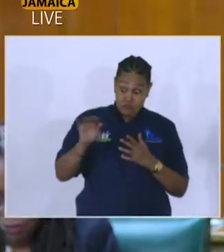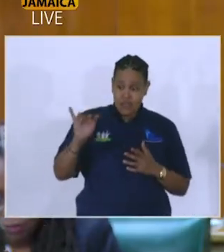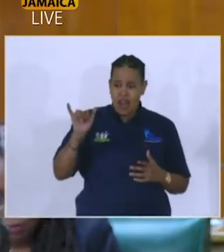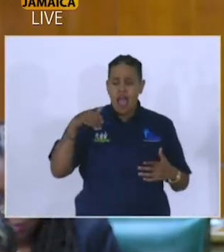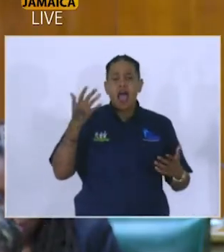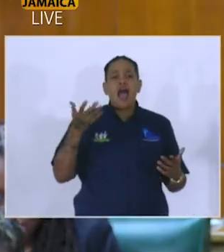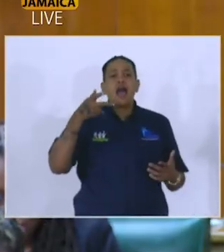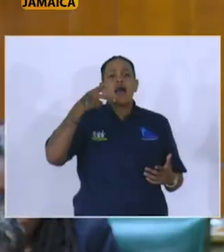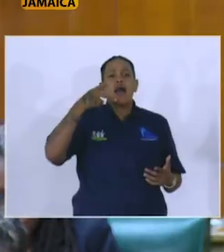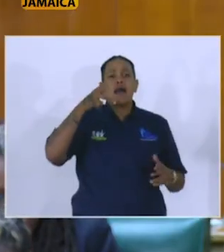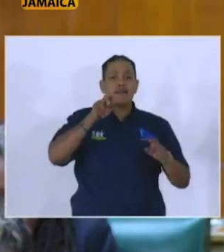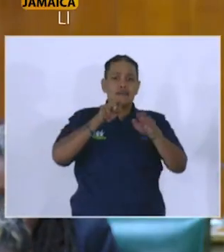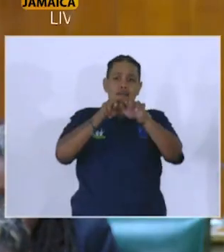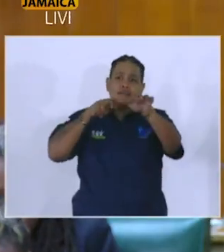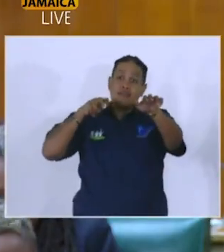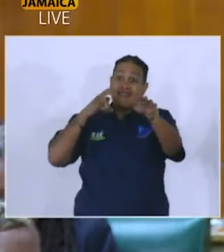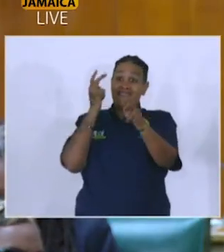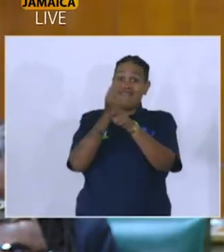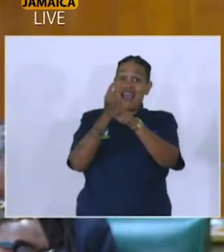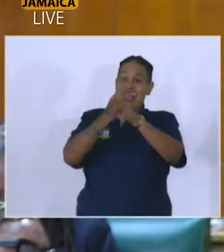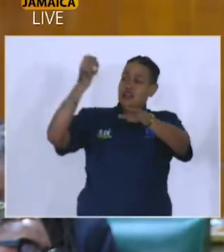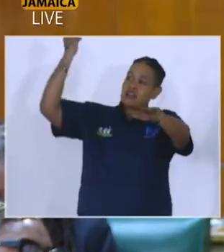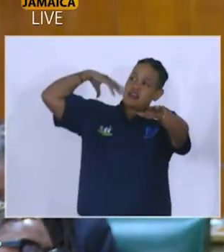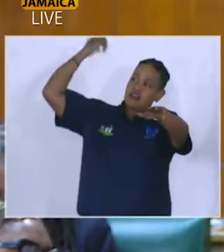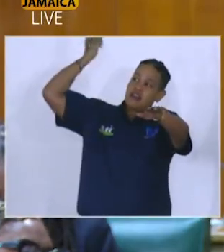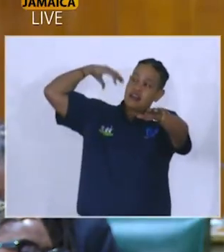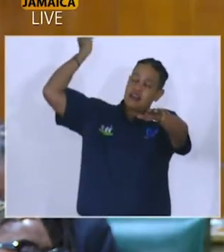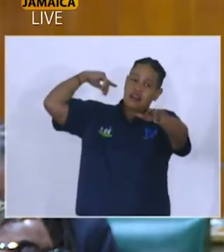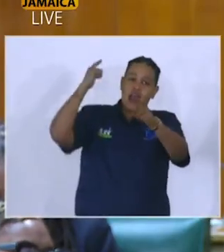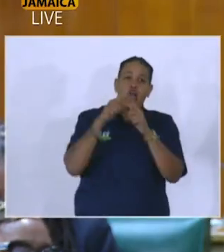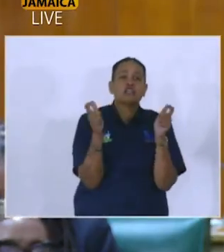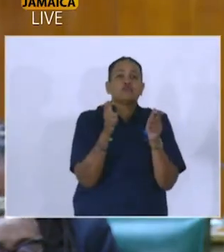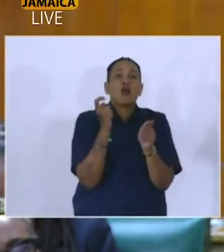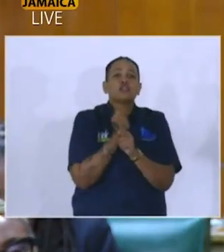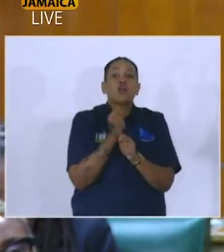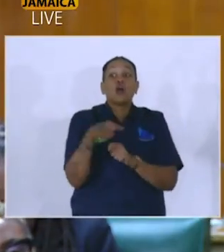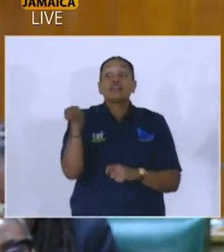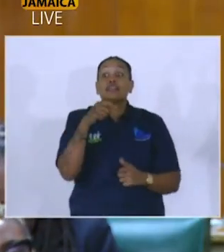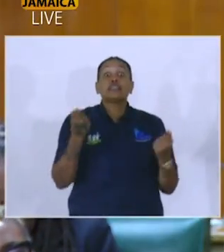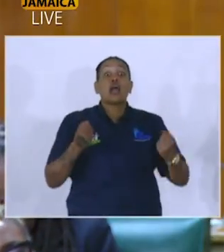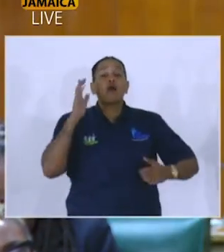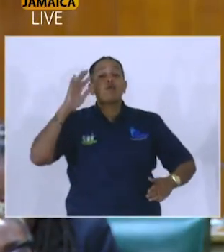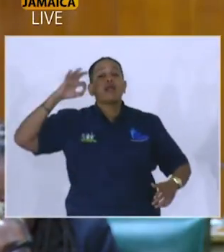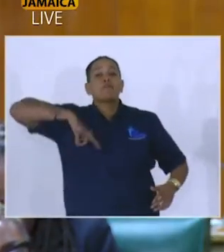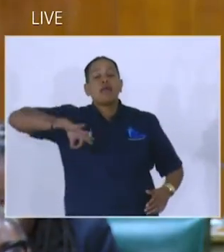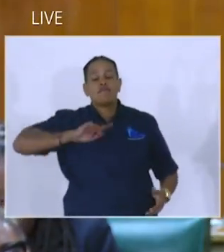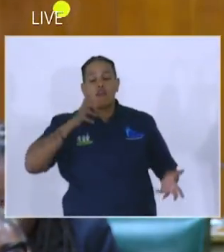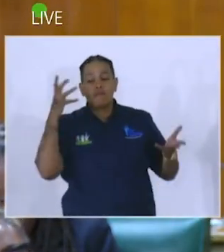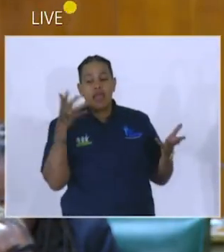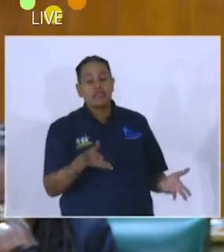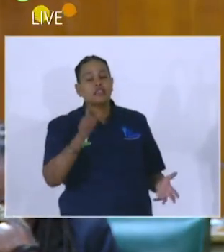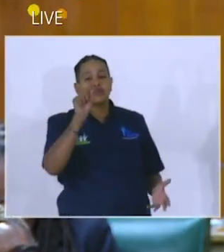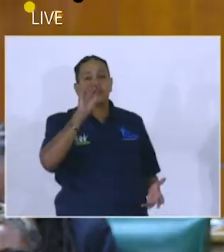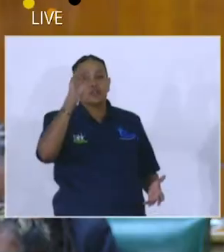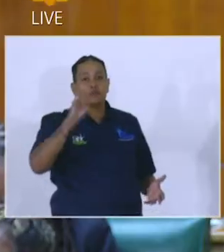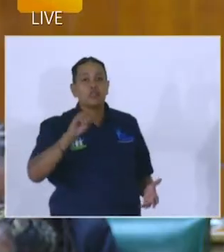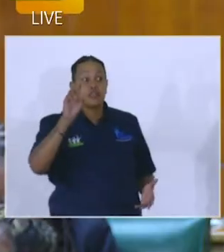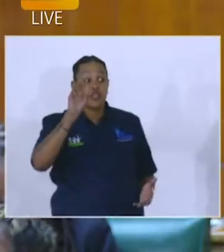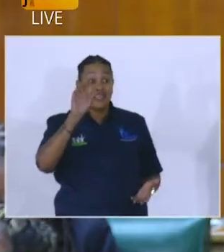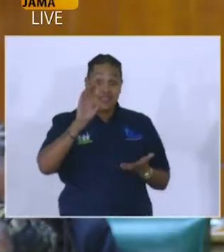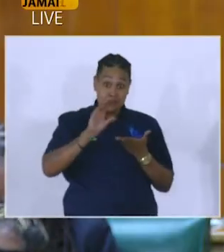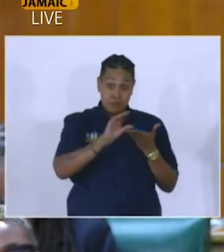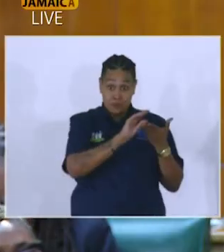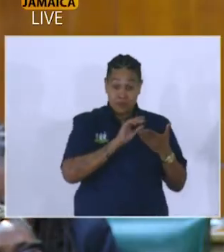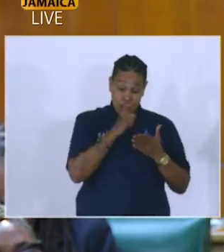like panel vans and small trucks. These vehicles will now benefit from the existing 20% duty